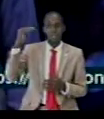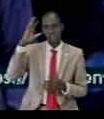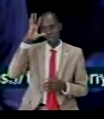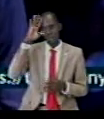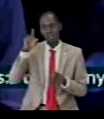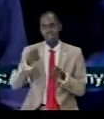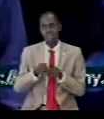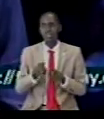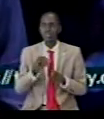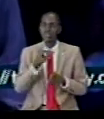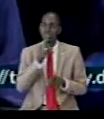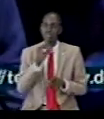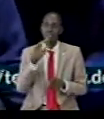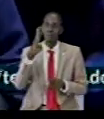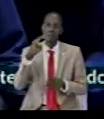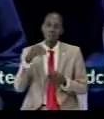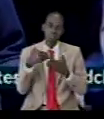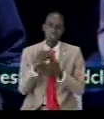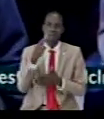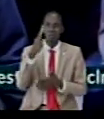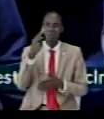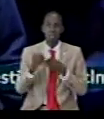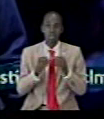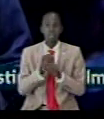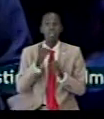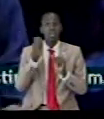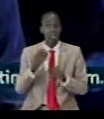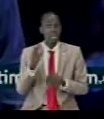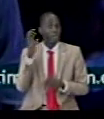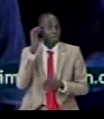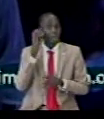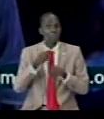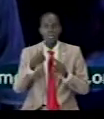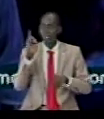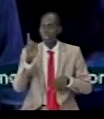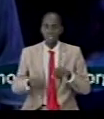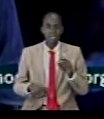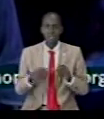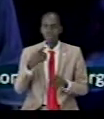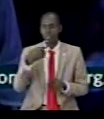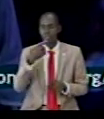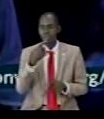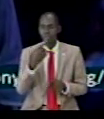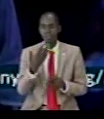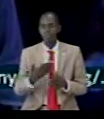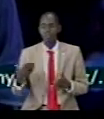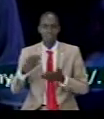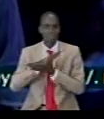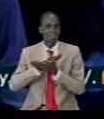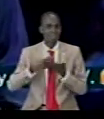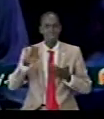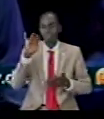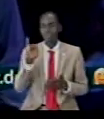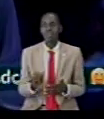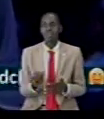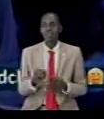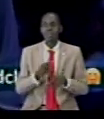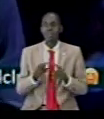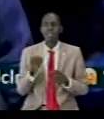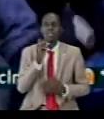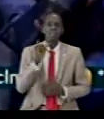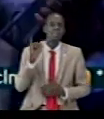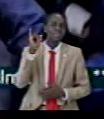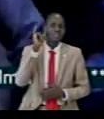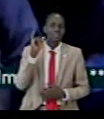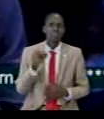of age now. He can hear, but he cannot speak to express himself previously. But yesterday night, when